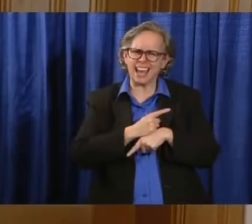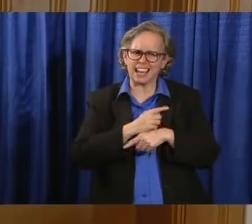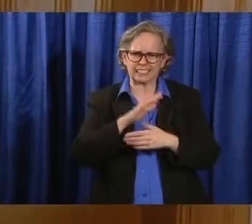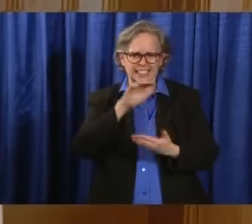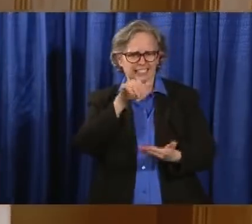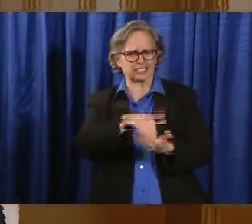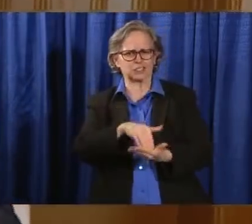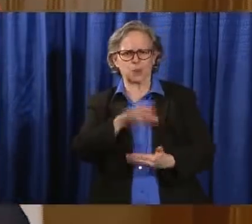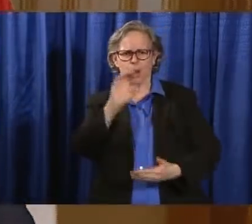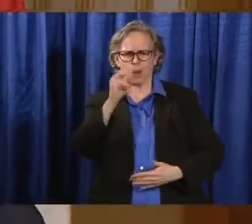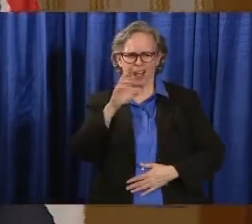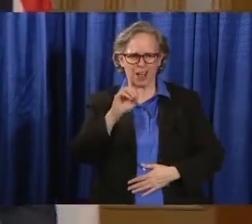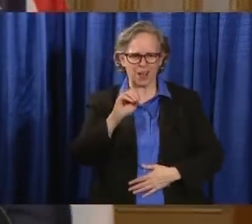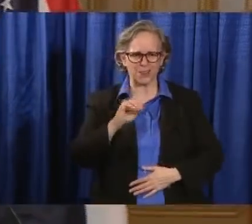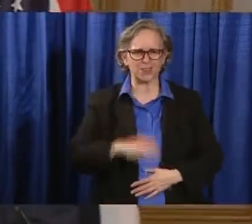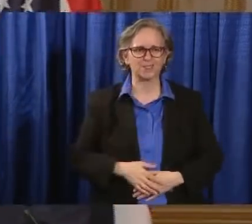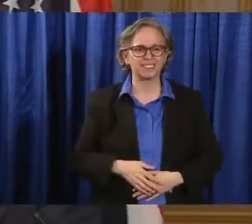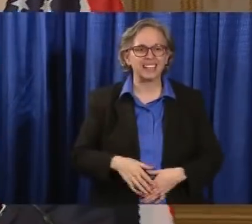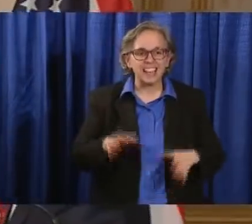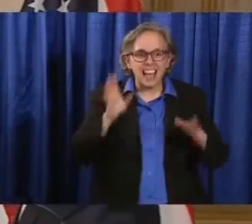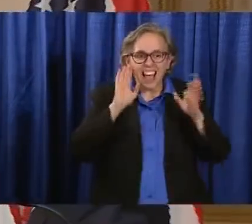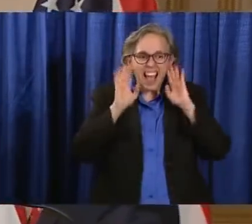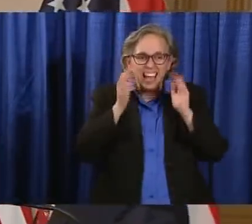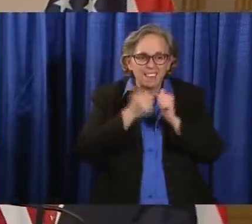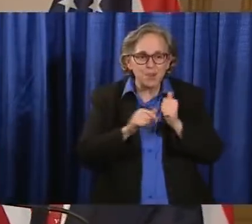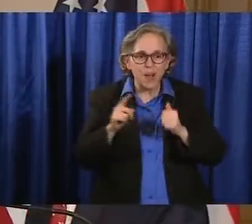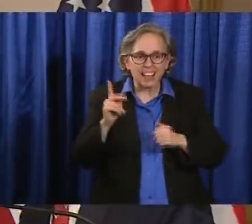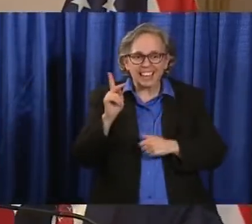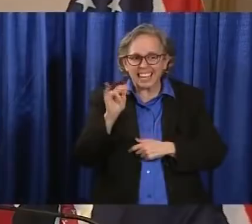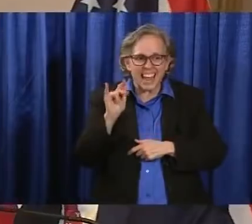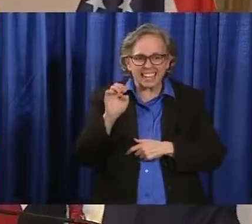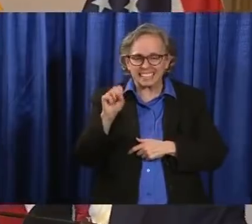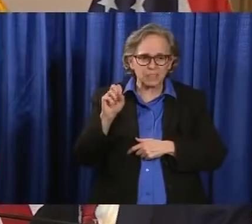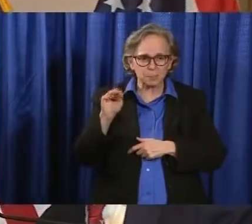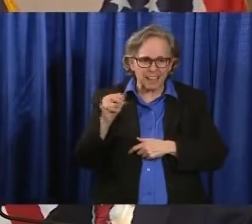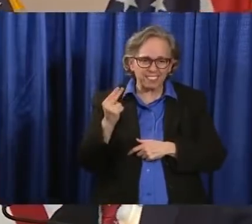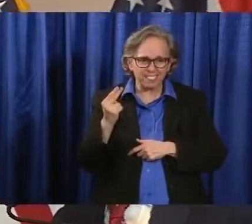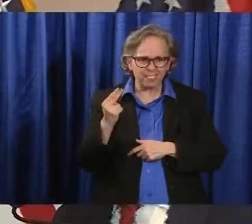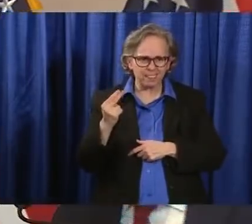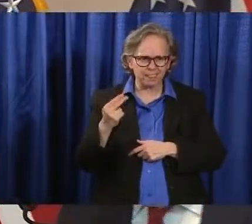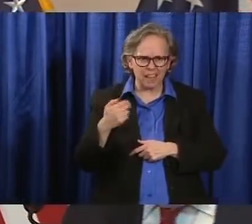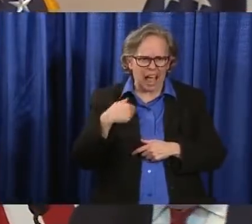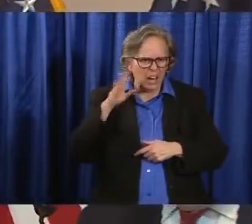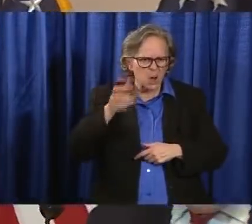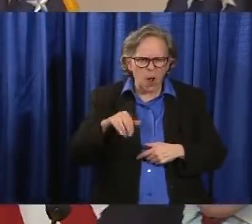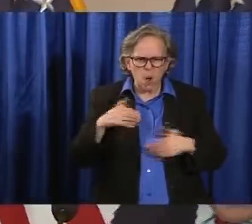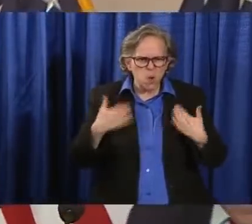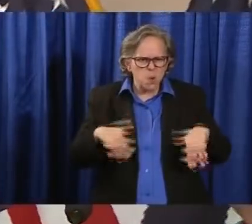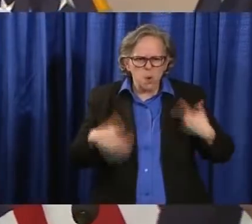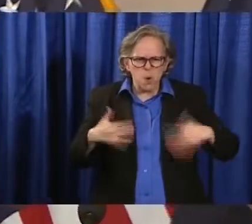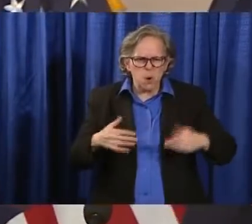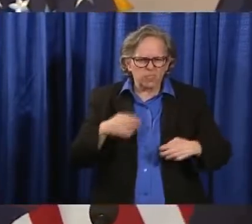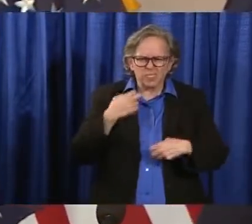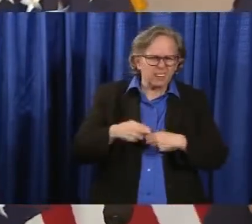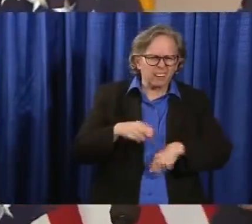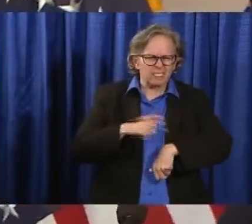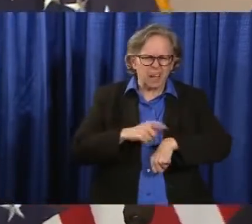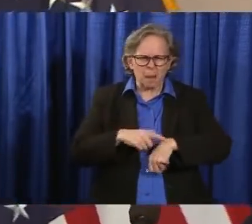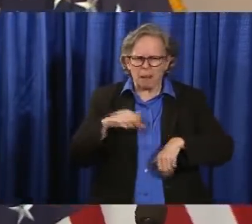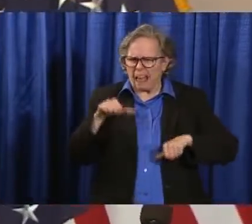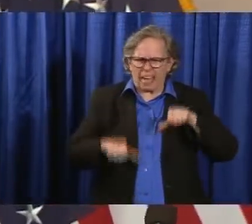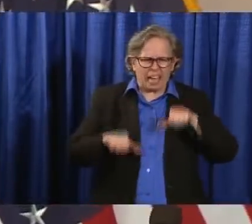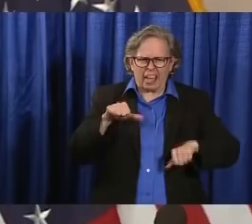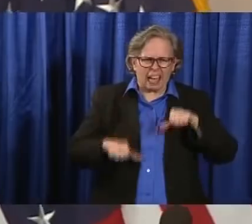Hi everyone, this is Katie Smith. I know it's some really tough times and some uncertain times that we're living through